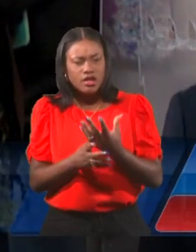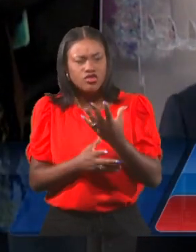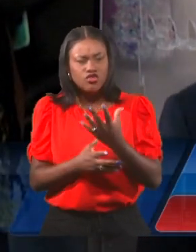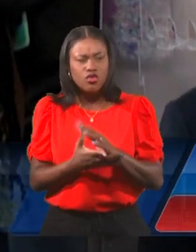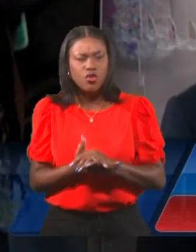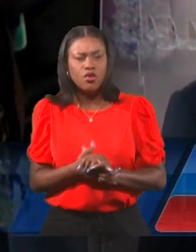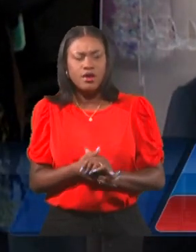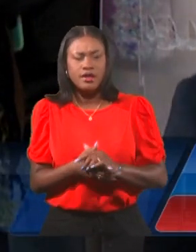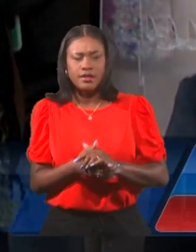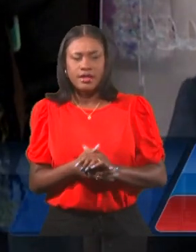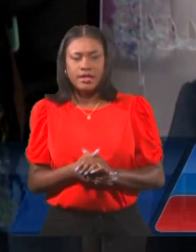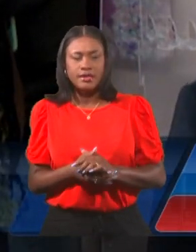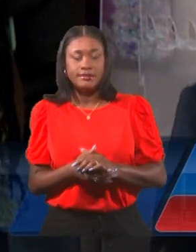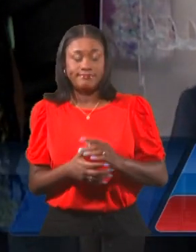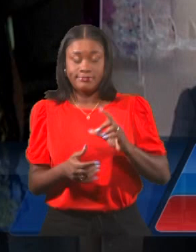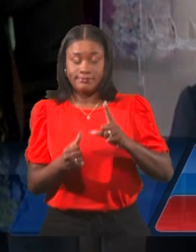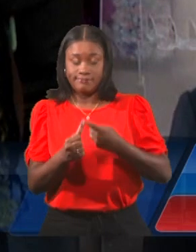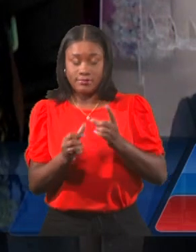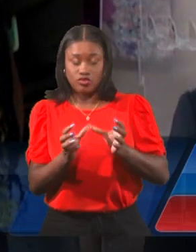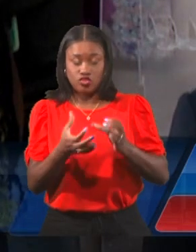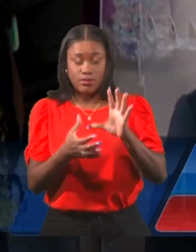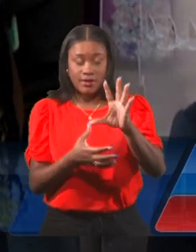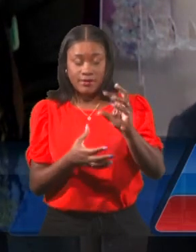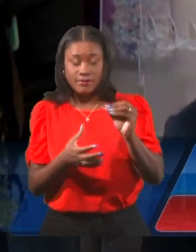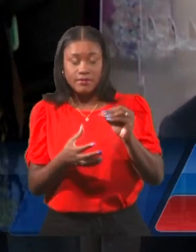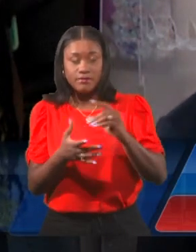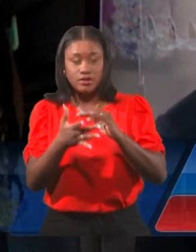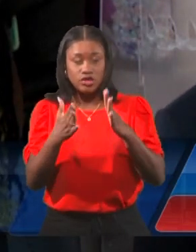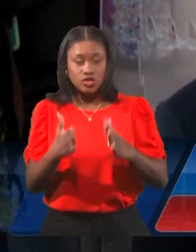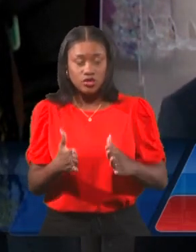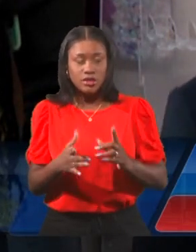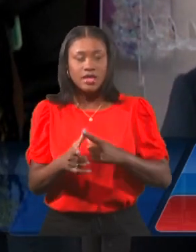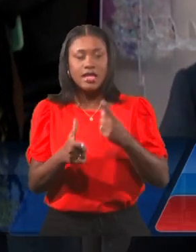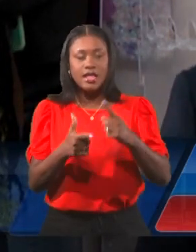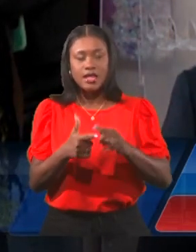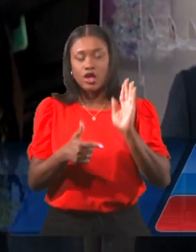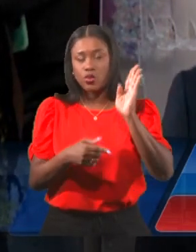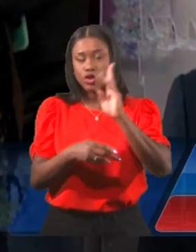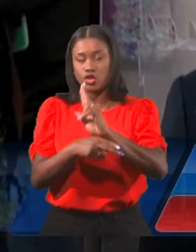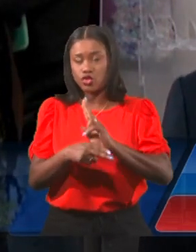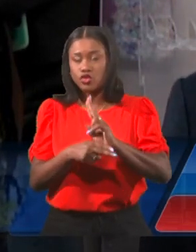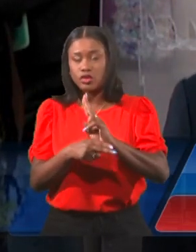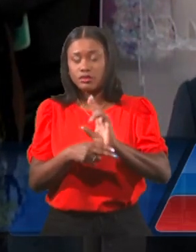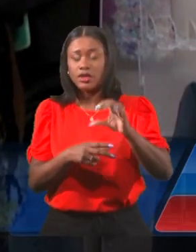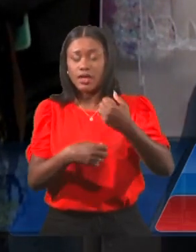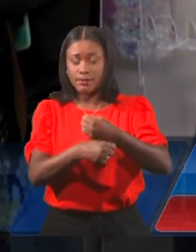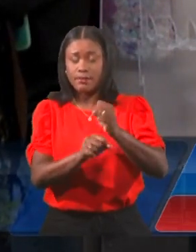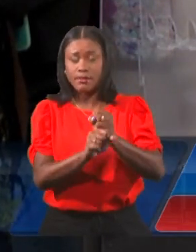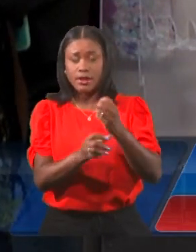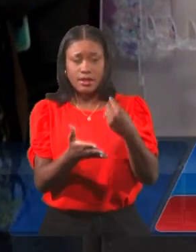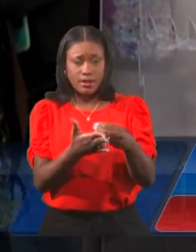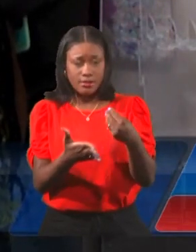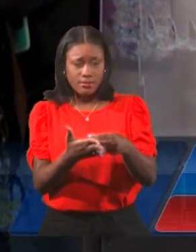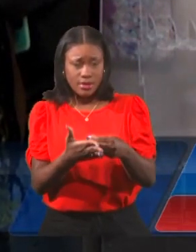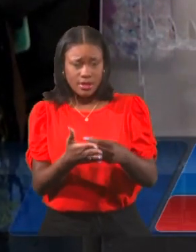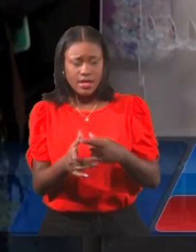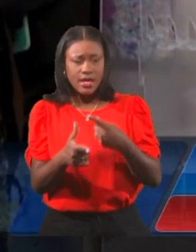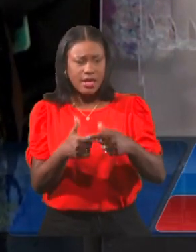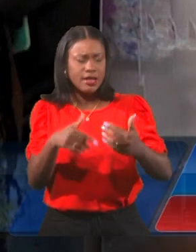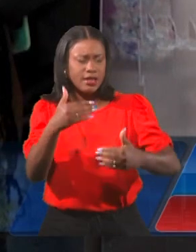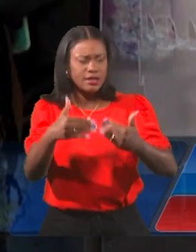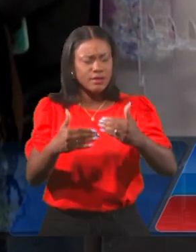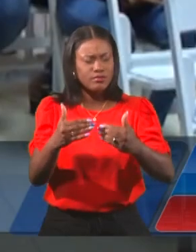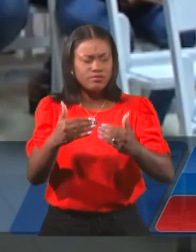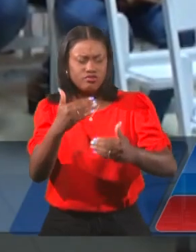50 students who learn and who we will utilize to produce going forward so that they will be making money, right? And then we keep going from